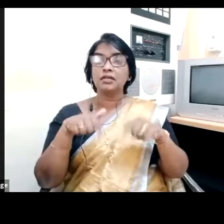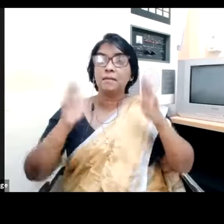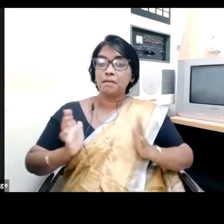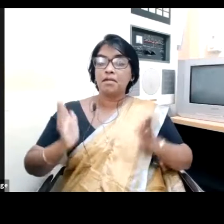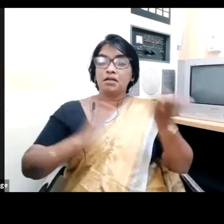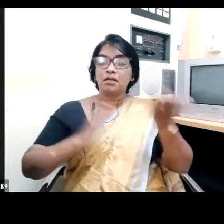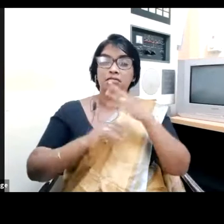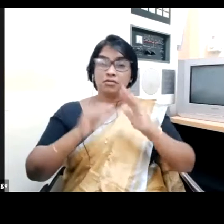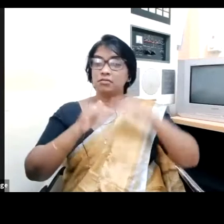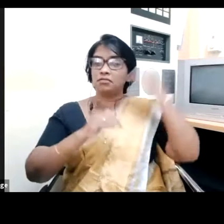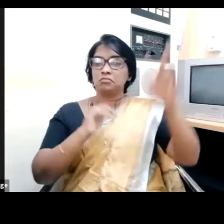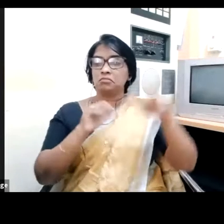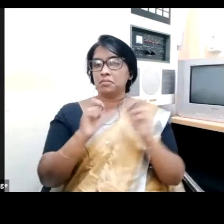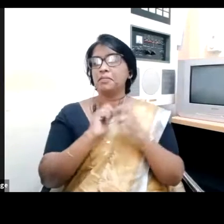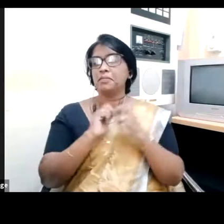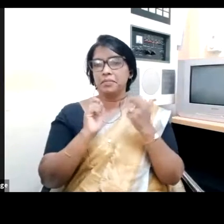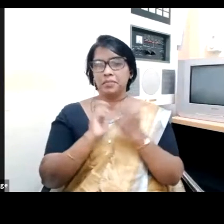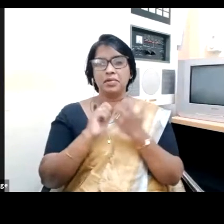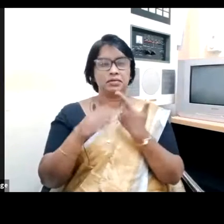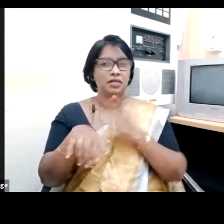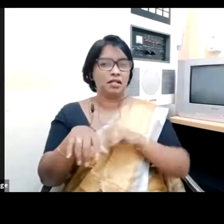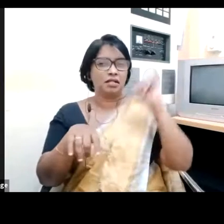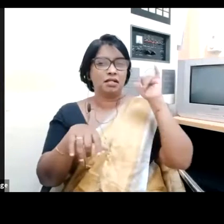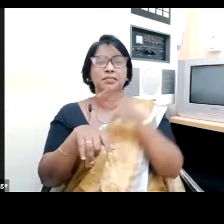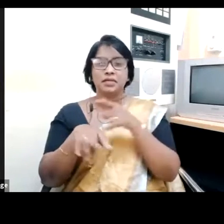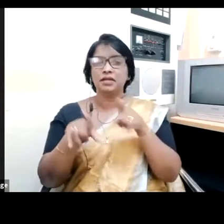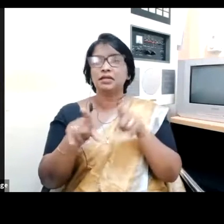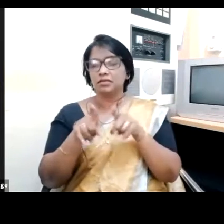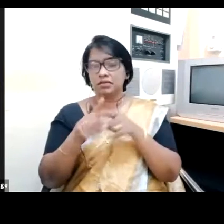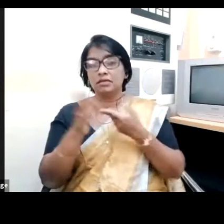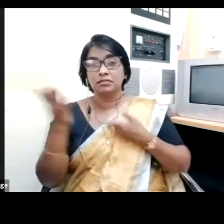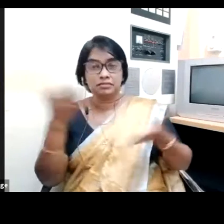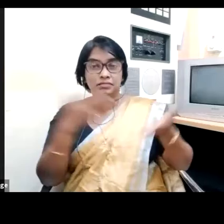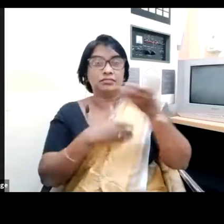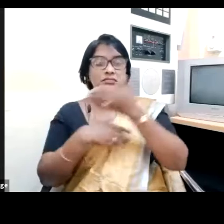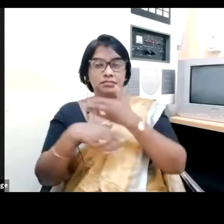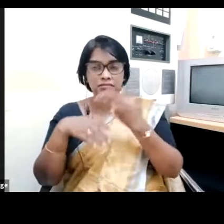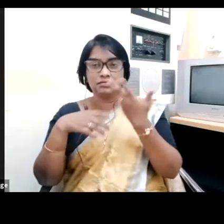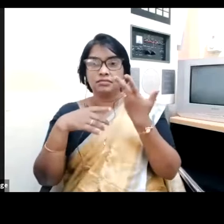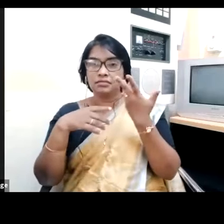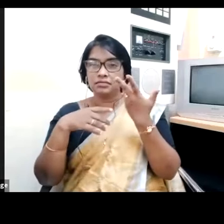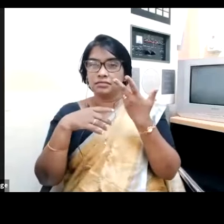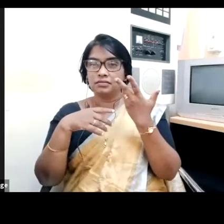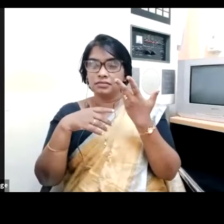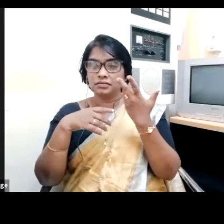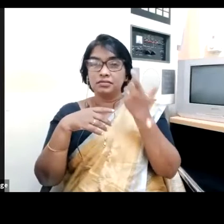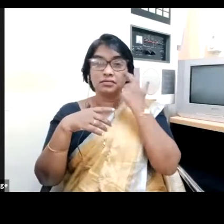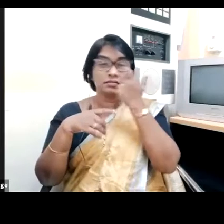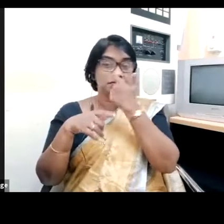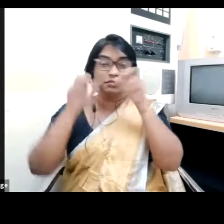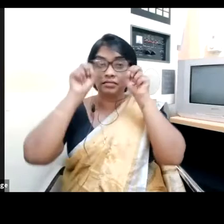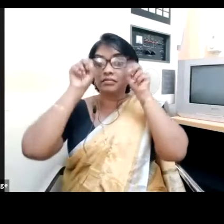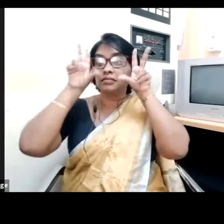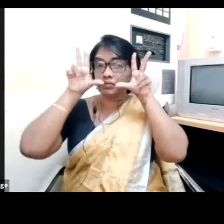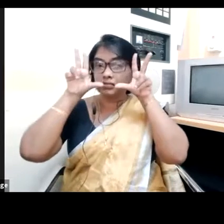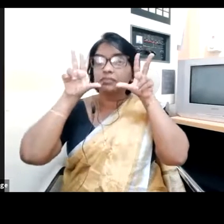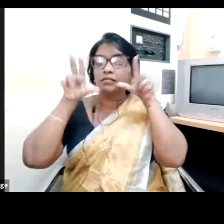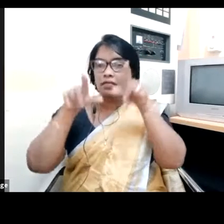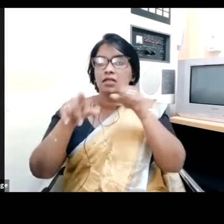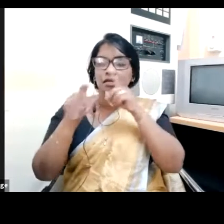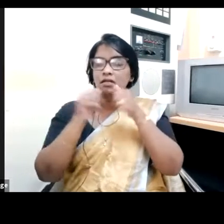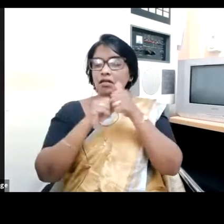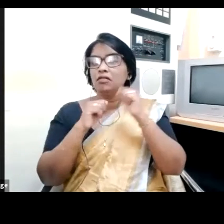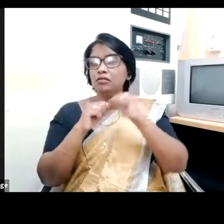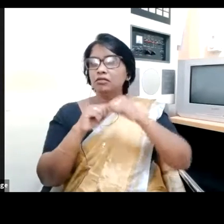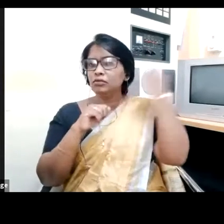open to listen to what's going to happen at COP26 in Glasgow next week. However, the question is,